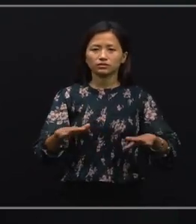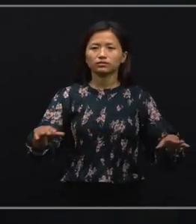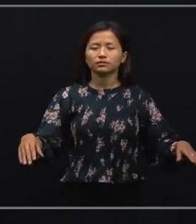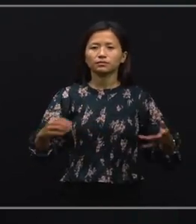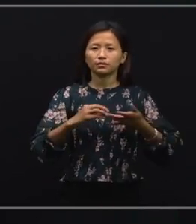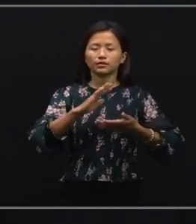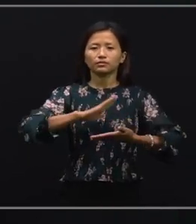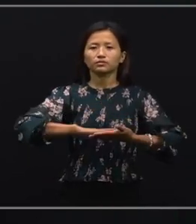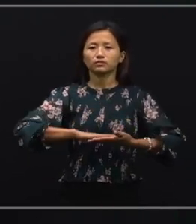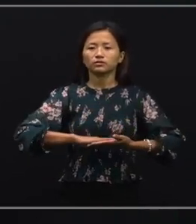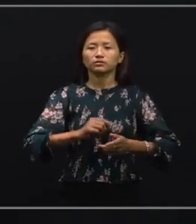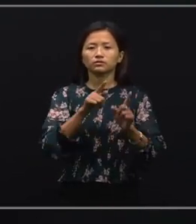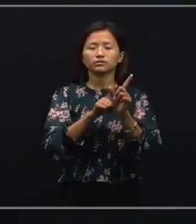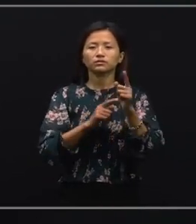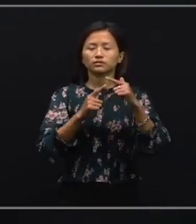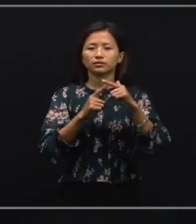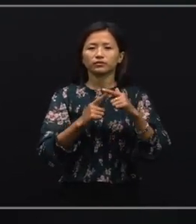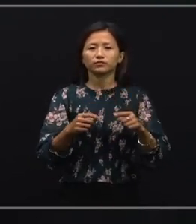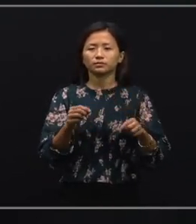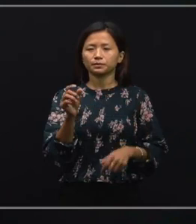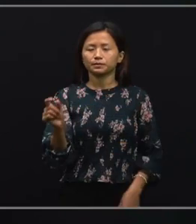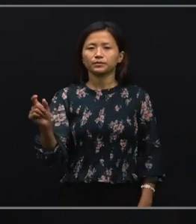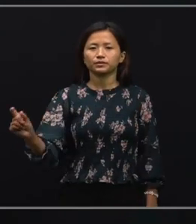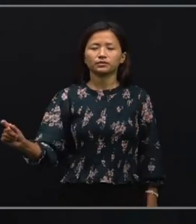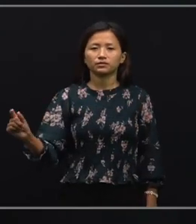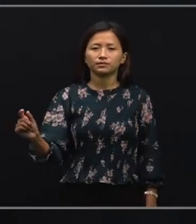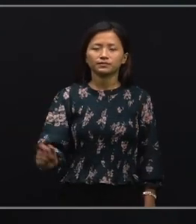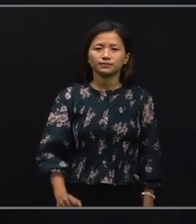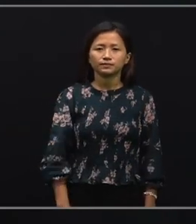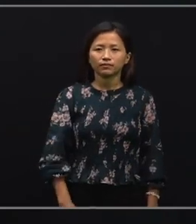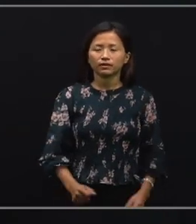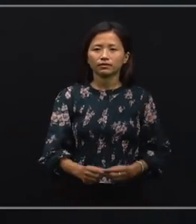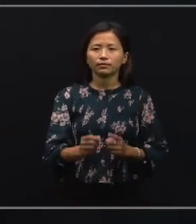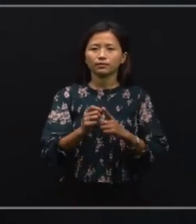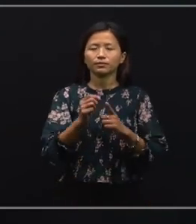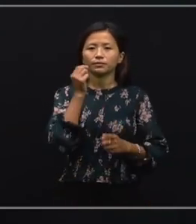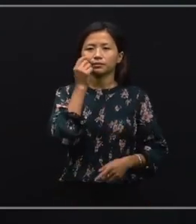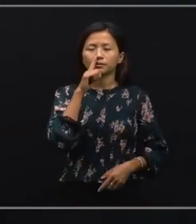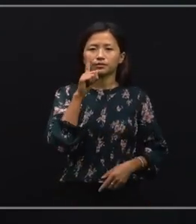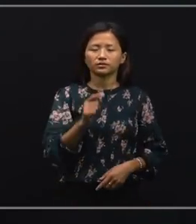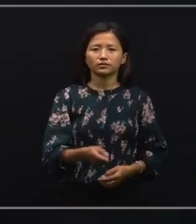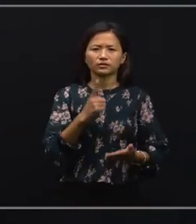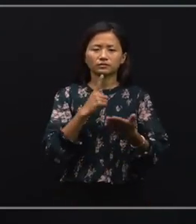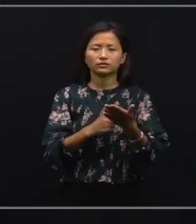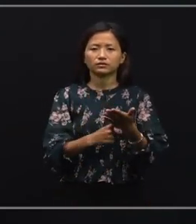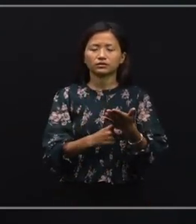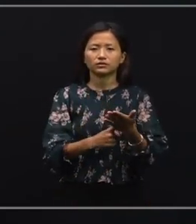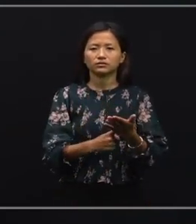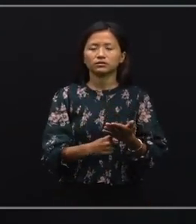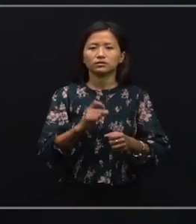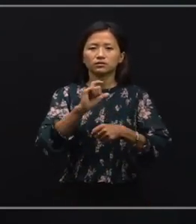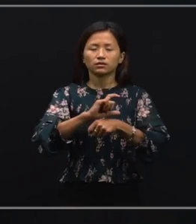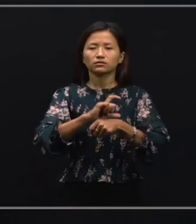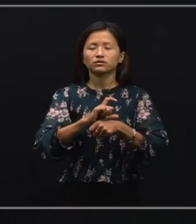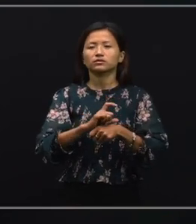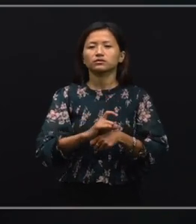to get married with those type of people. Sometimes parents can have a lot of cultural restrictions. They